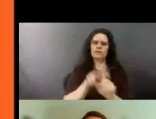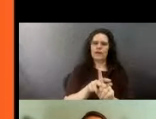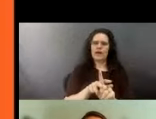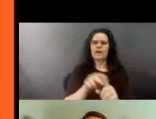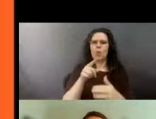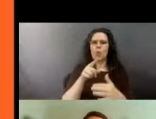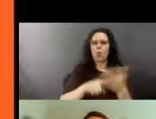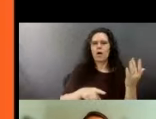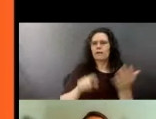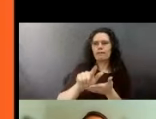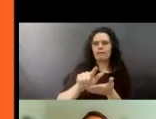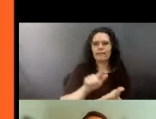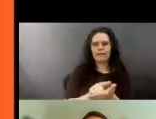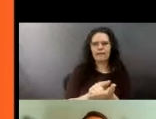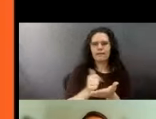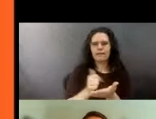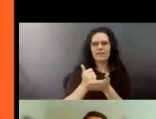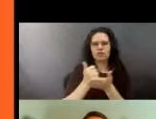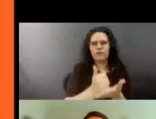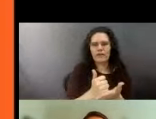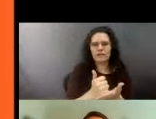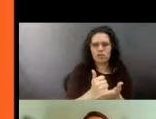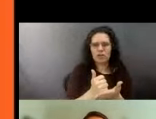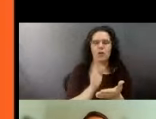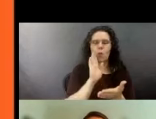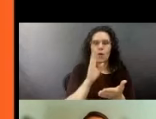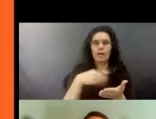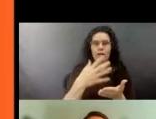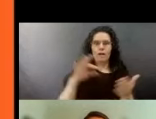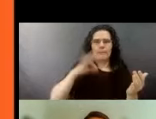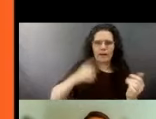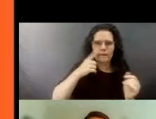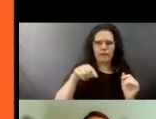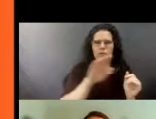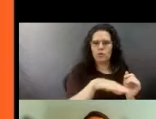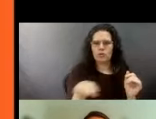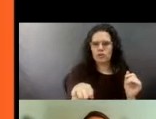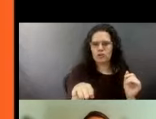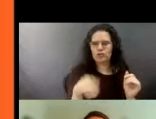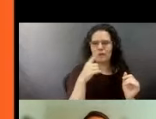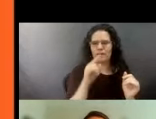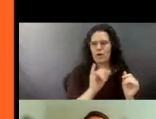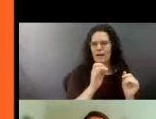intervention that it comes with improved services or benefits under an IEP, say.